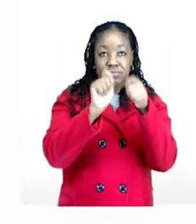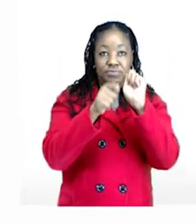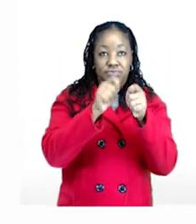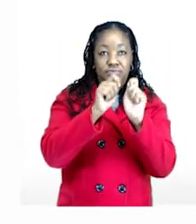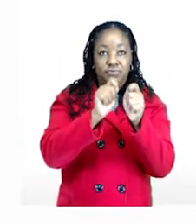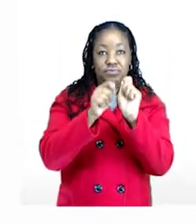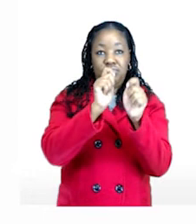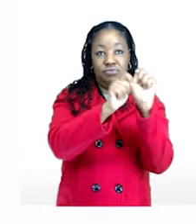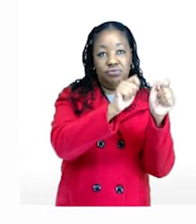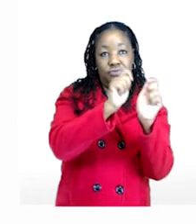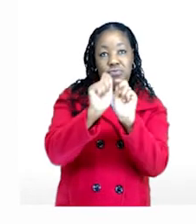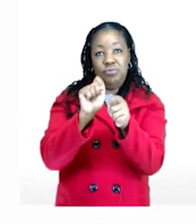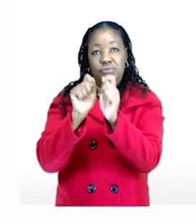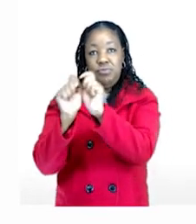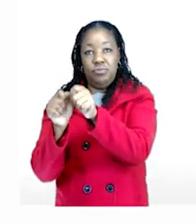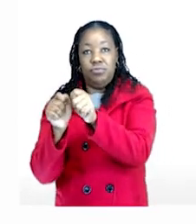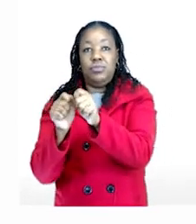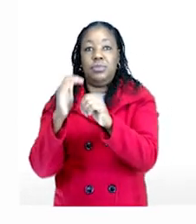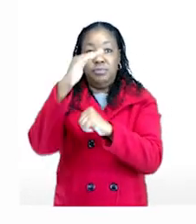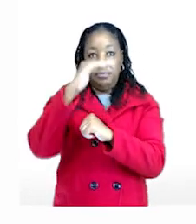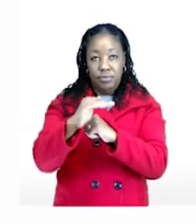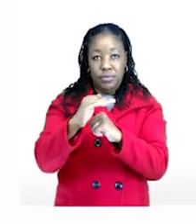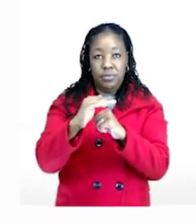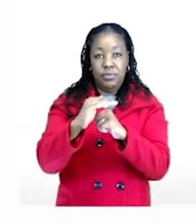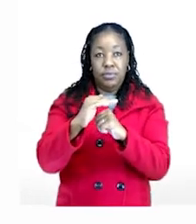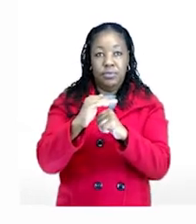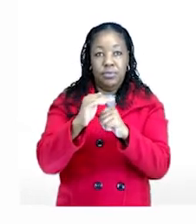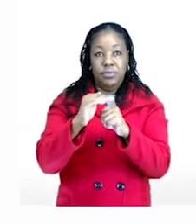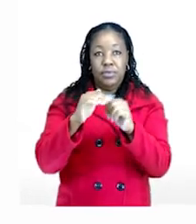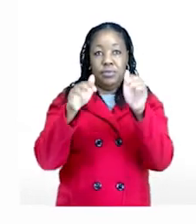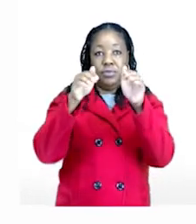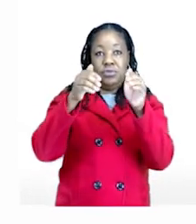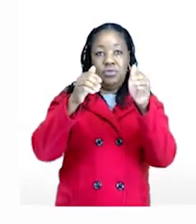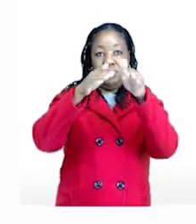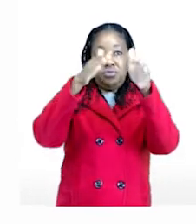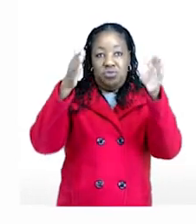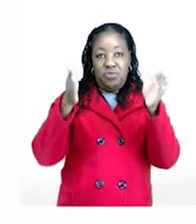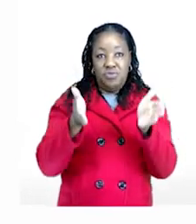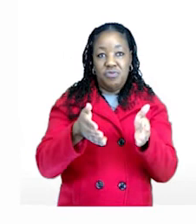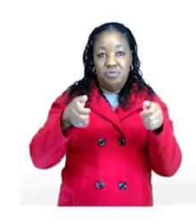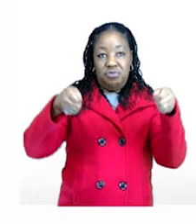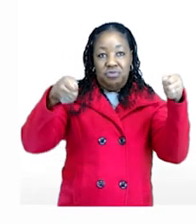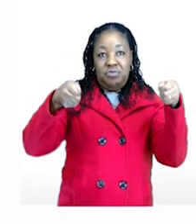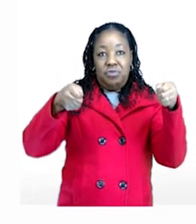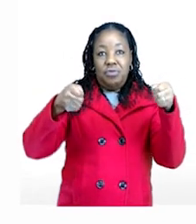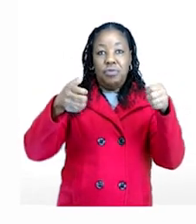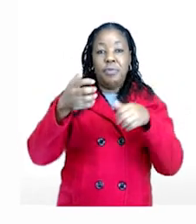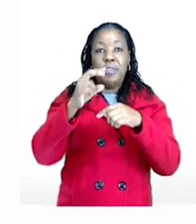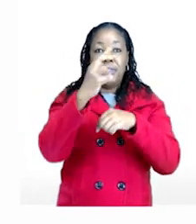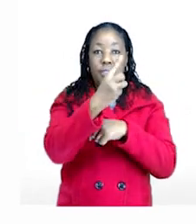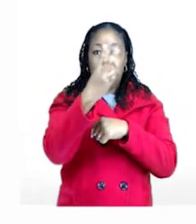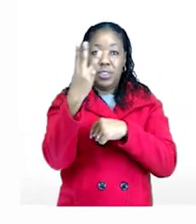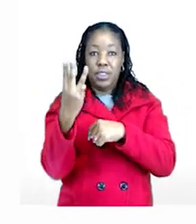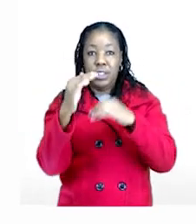drums. In the second row, we have 3 jars. In the third row, we